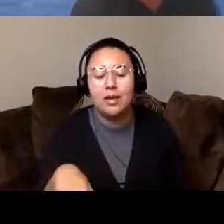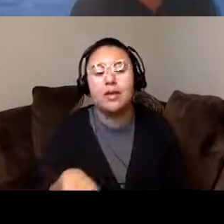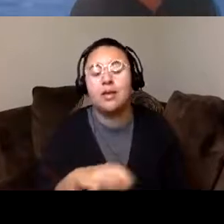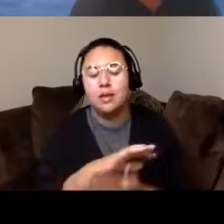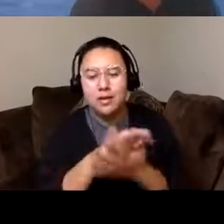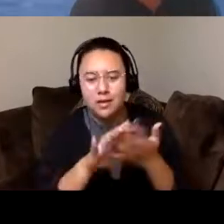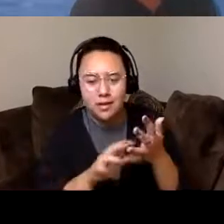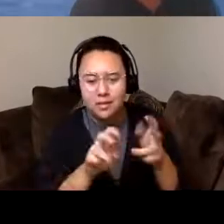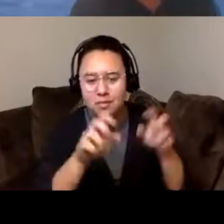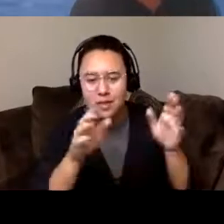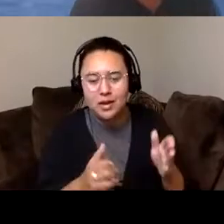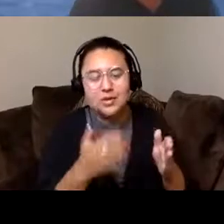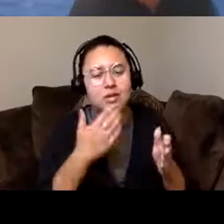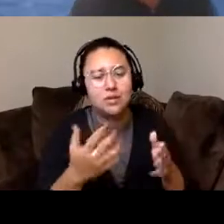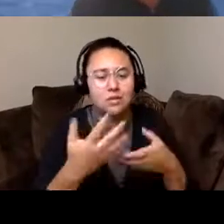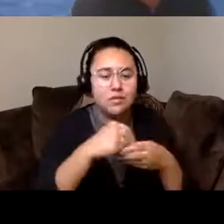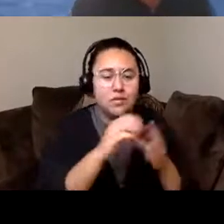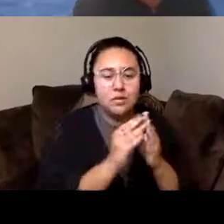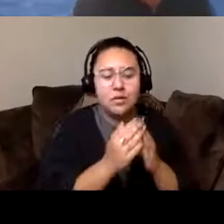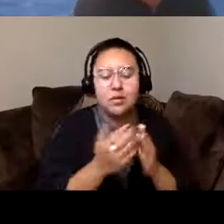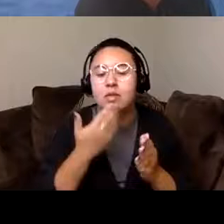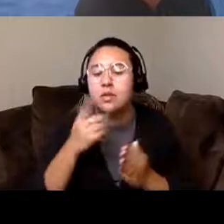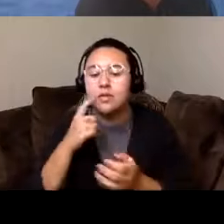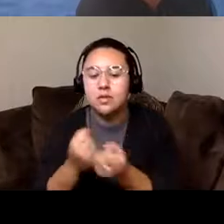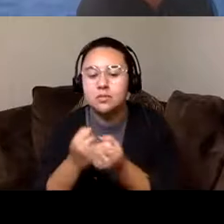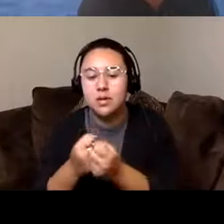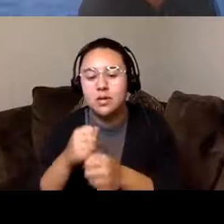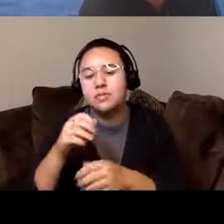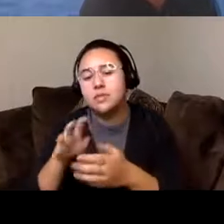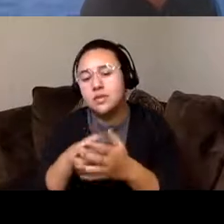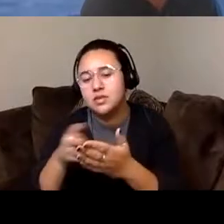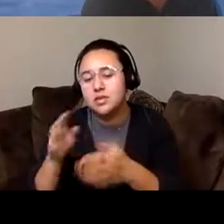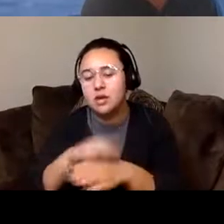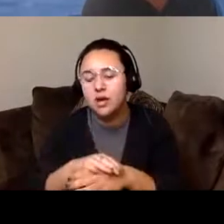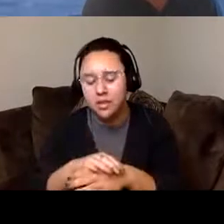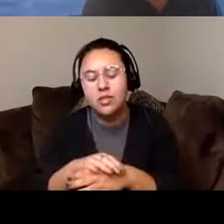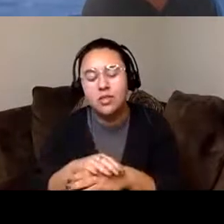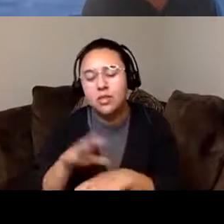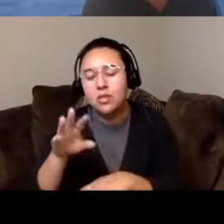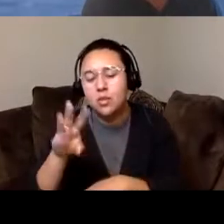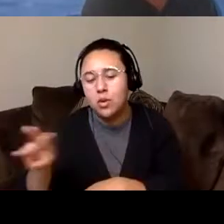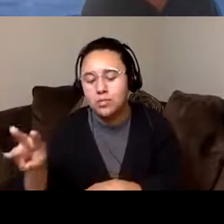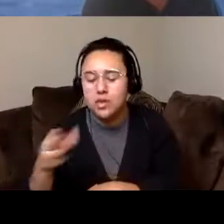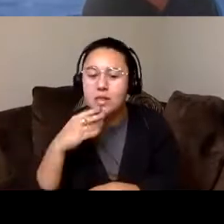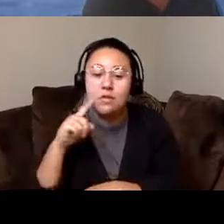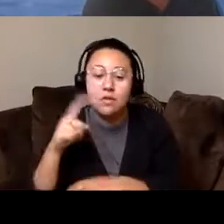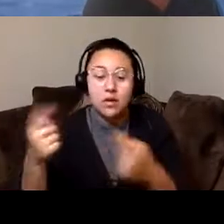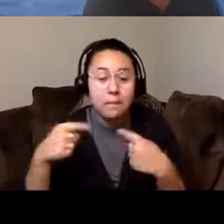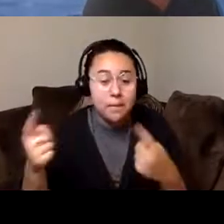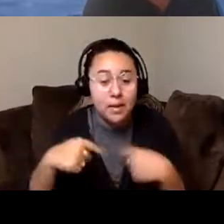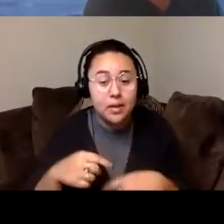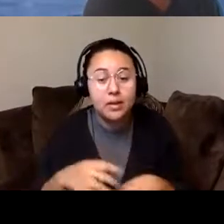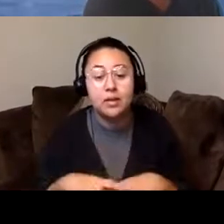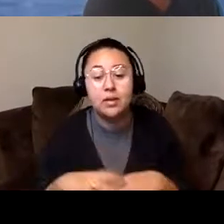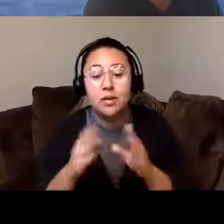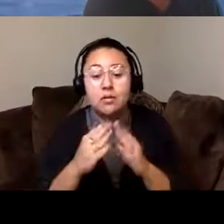conference today. And thank you to our sponsors who are listed on the Skedge conference website. And thank you for all the attendees for attending. The